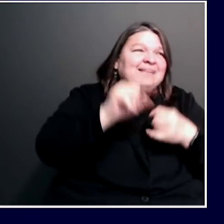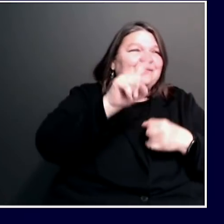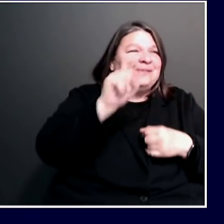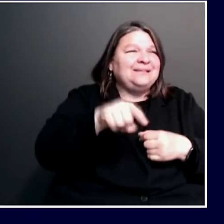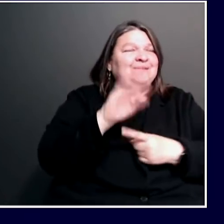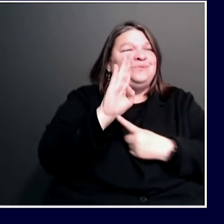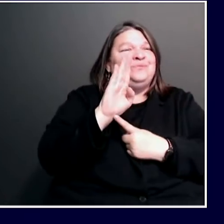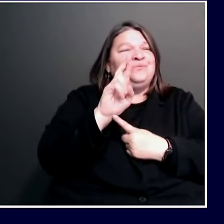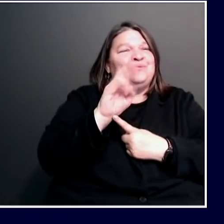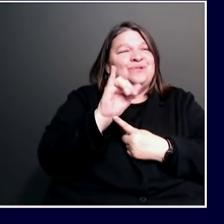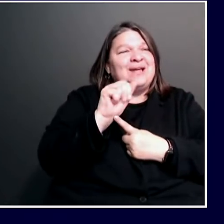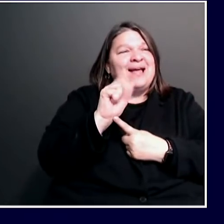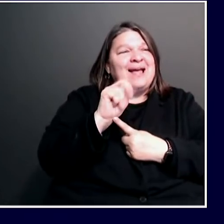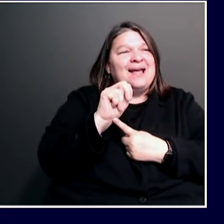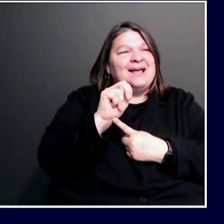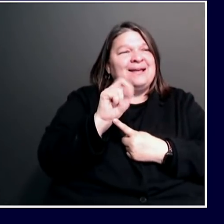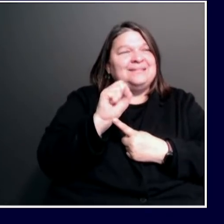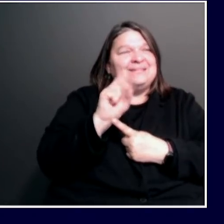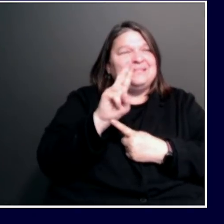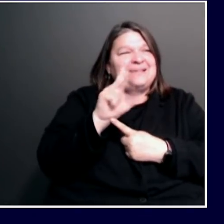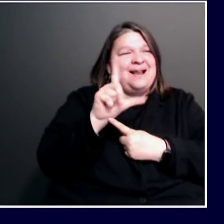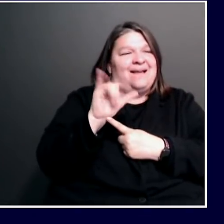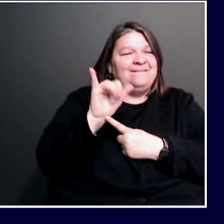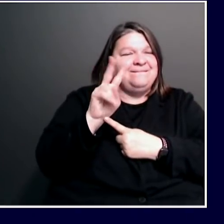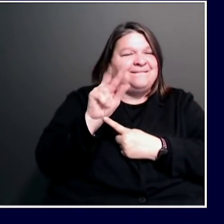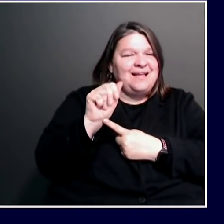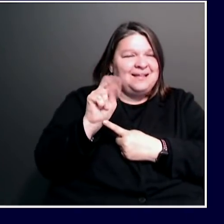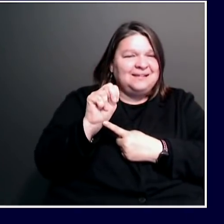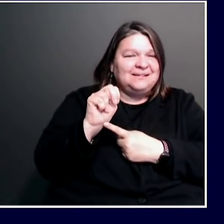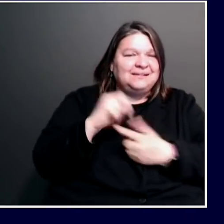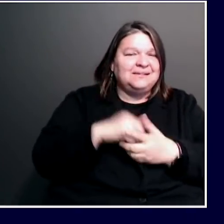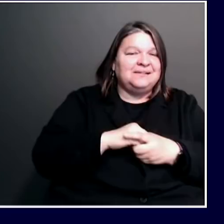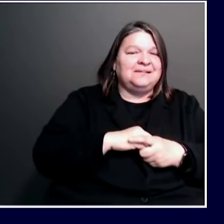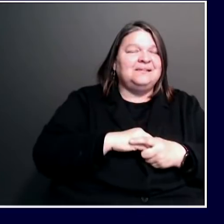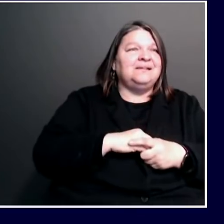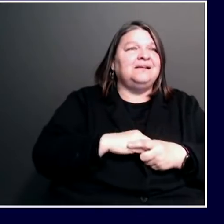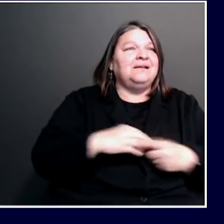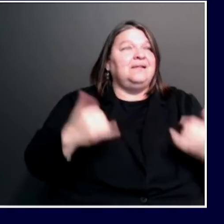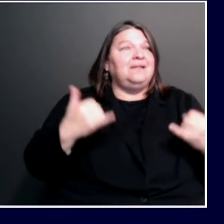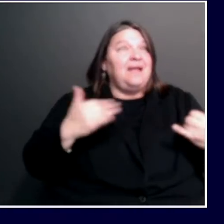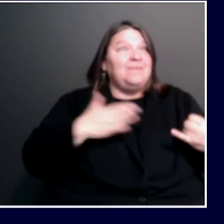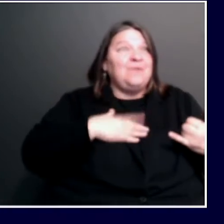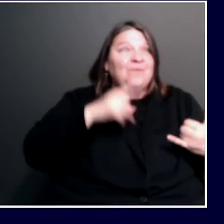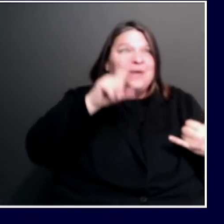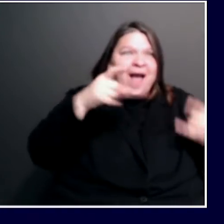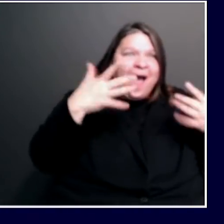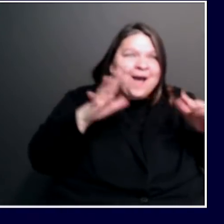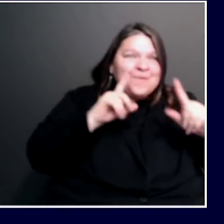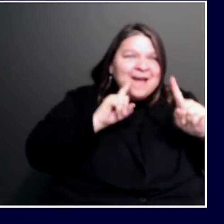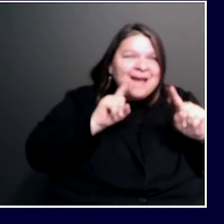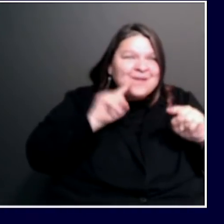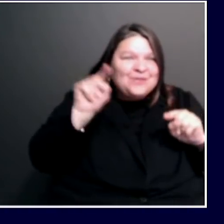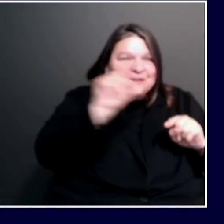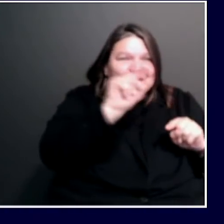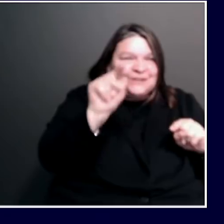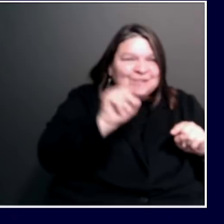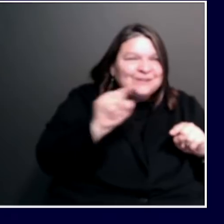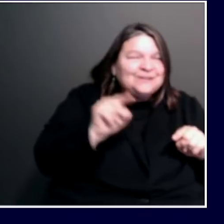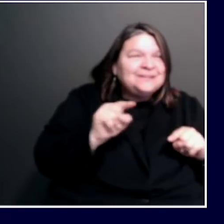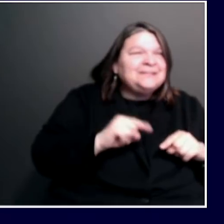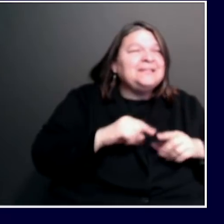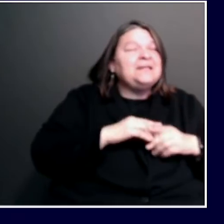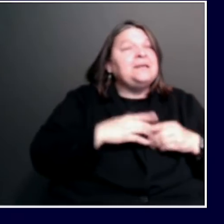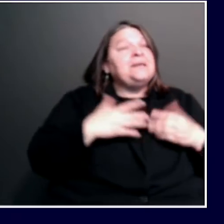Dr. Shah. A lot of it's asked and answered so far, but I guess I'll just, if we talk in 2